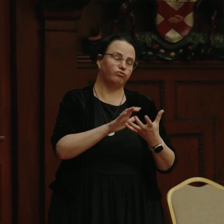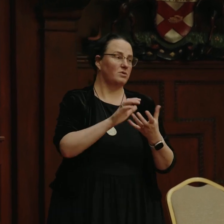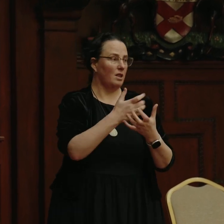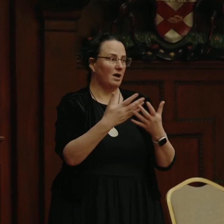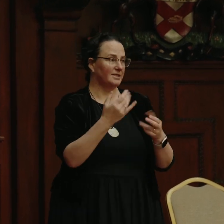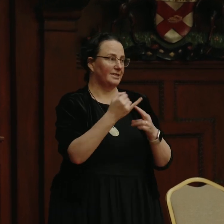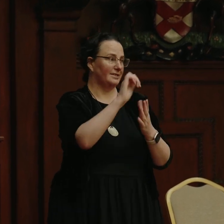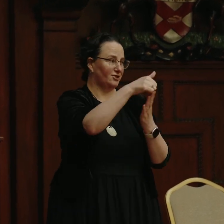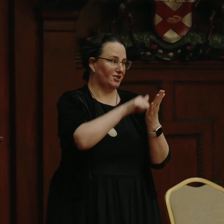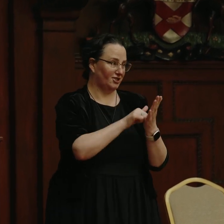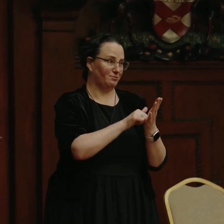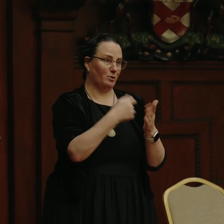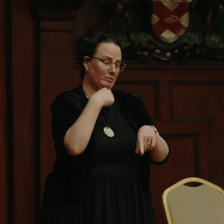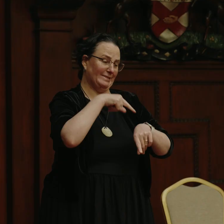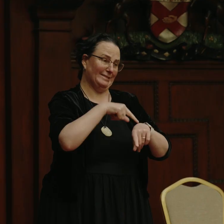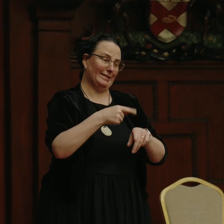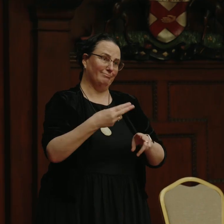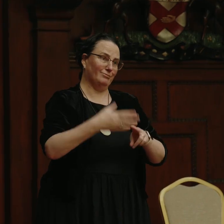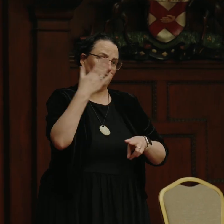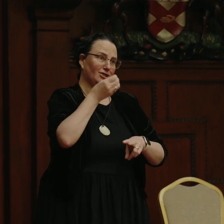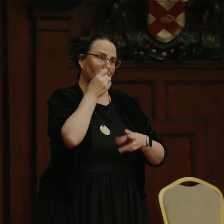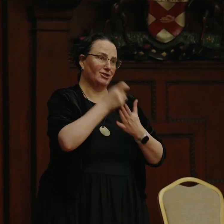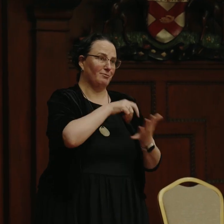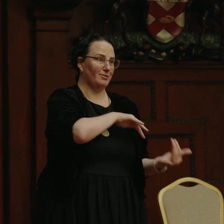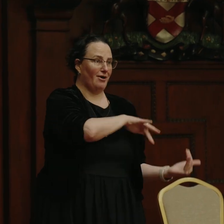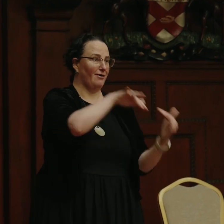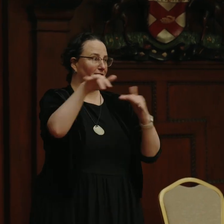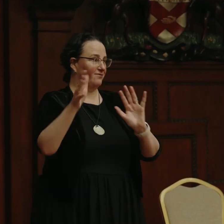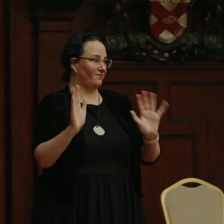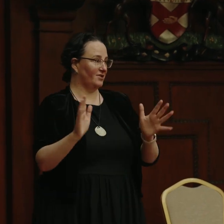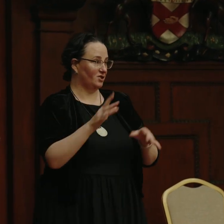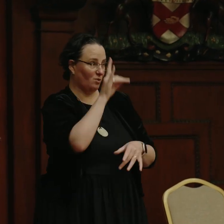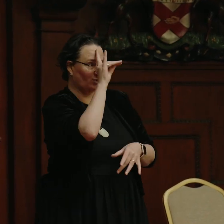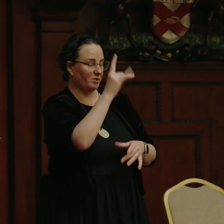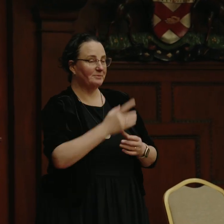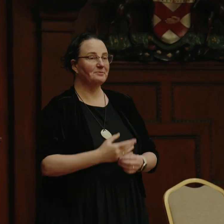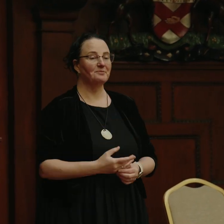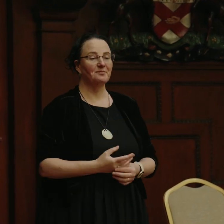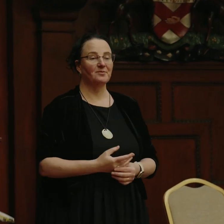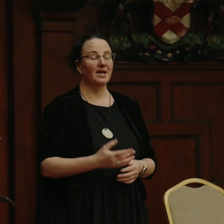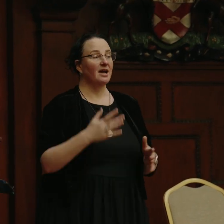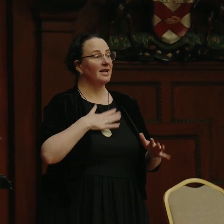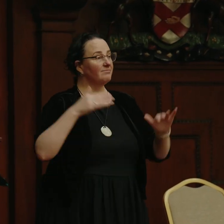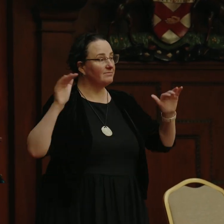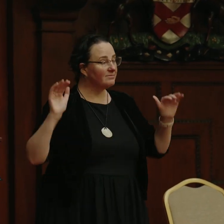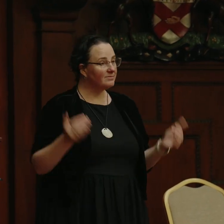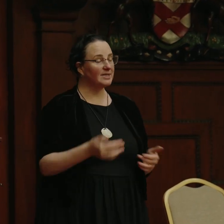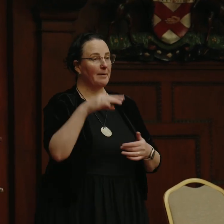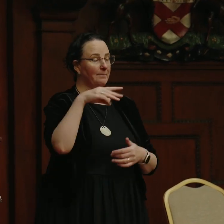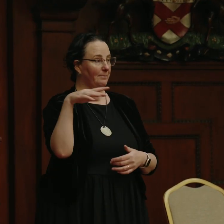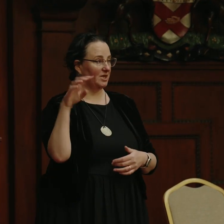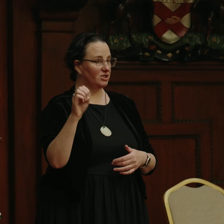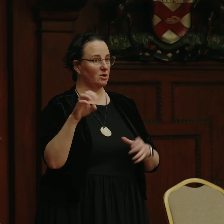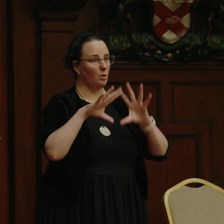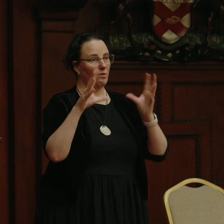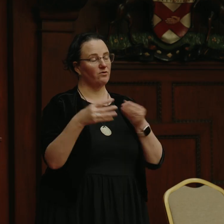time and get everyone out at lunchtime. And just at the very start, we'd just like to introduce Michelle, who's obviously the